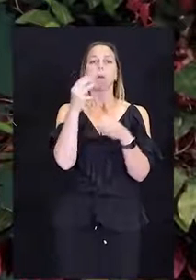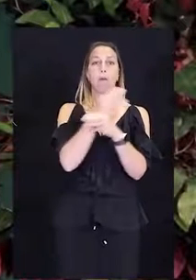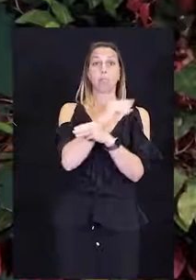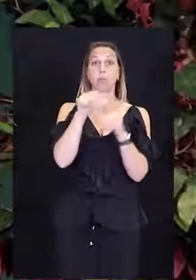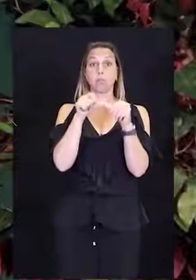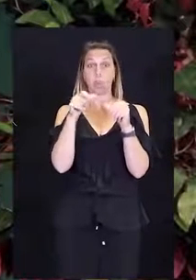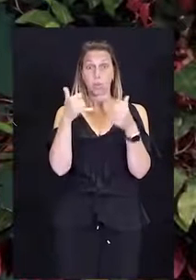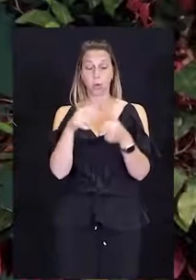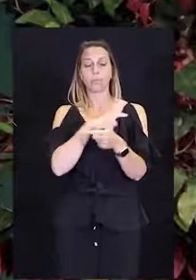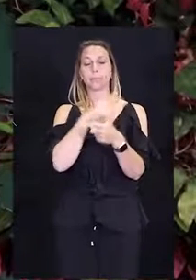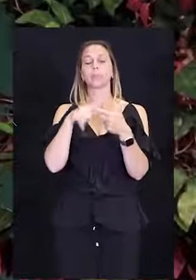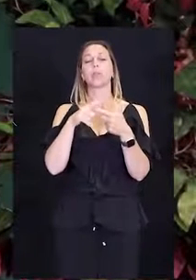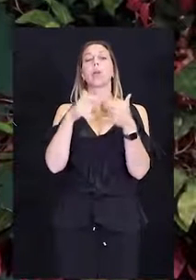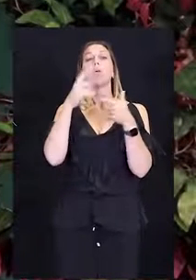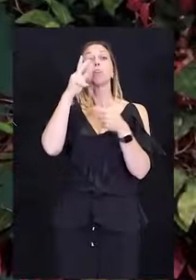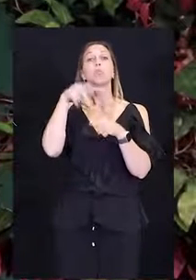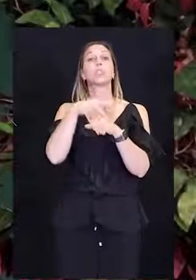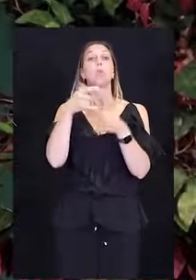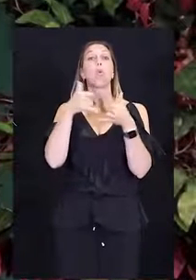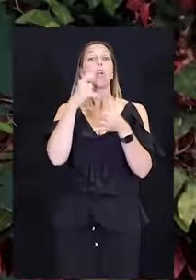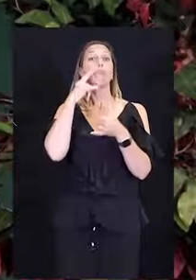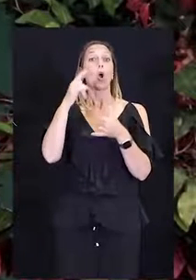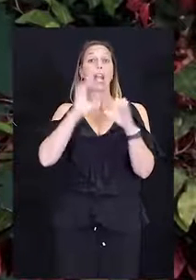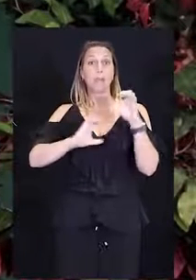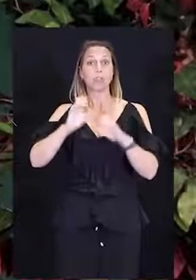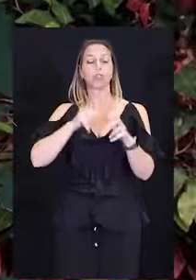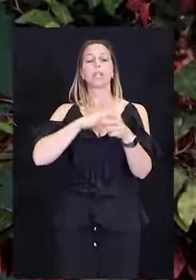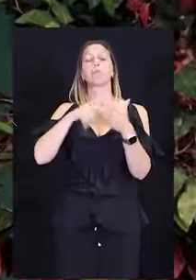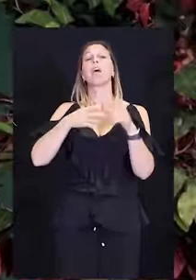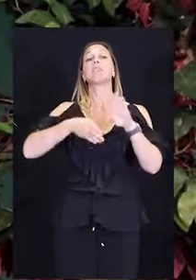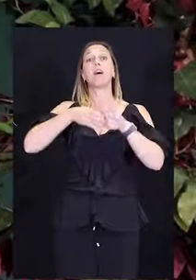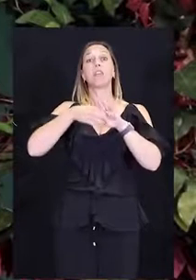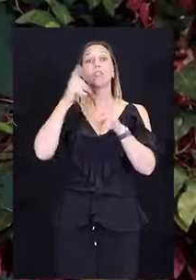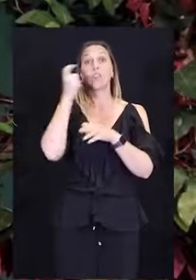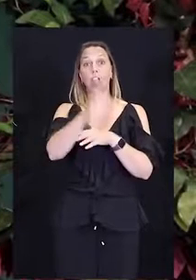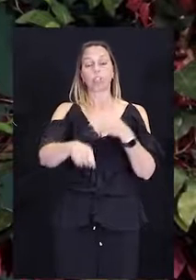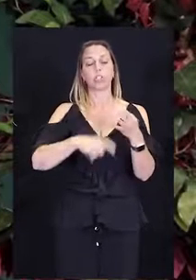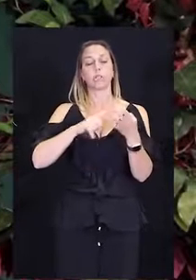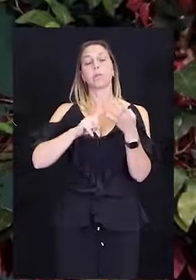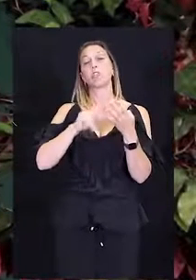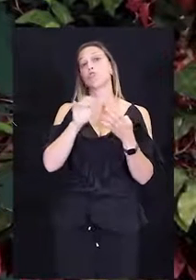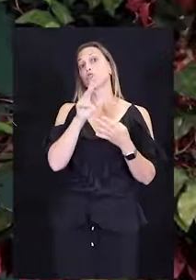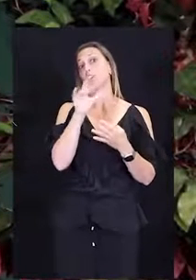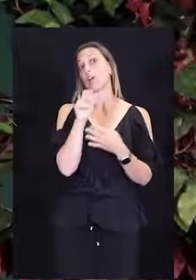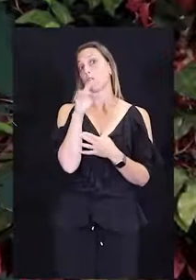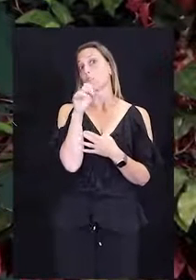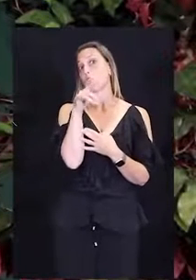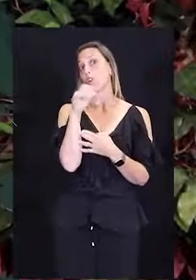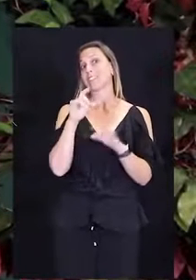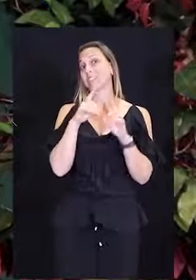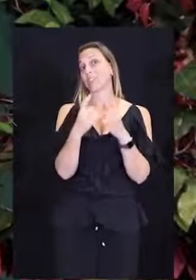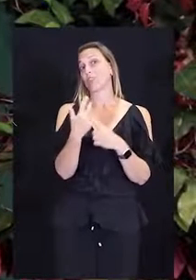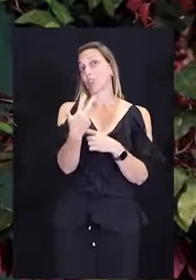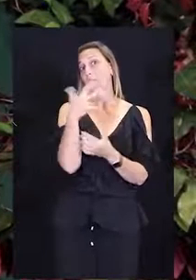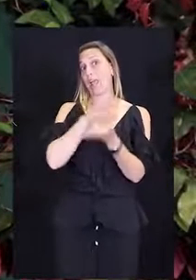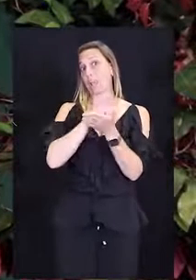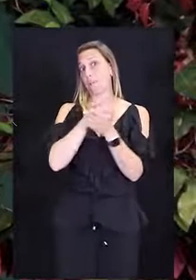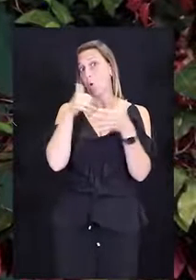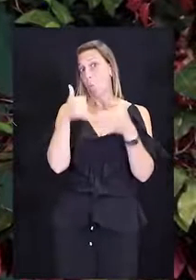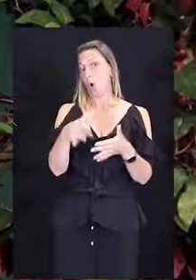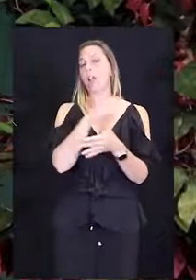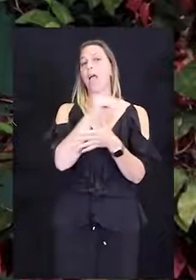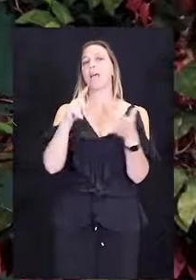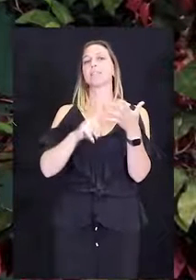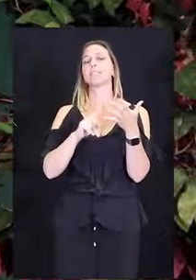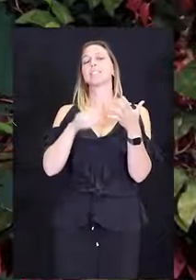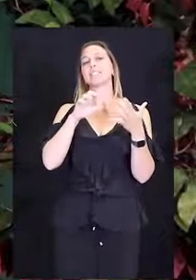Science Award, the Principal Award for Chemistry, the CD Boys Soccer Scholarship, the Jerry Brooks District 3 Academic